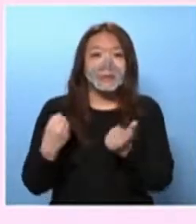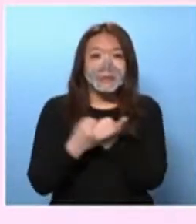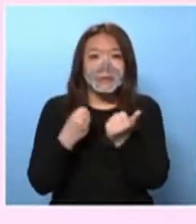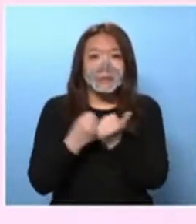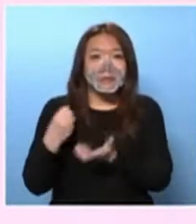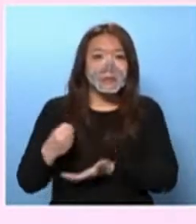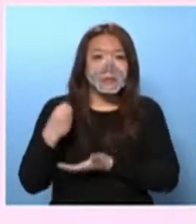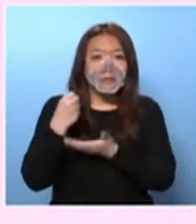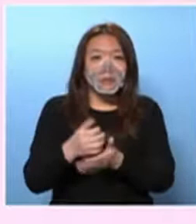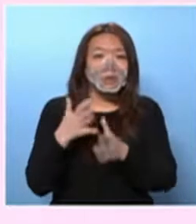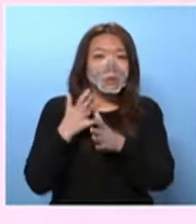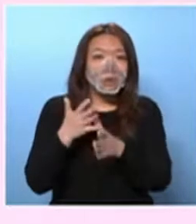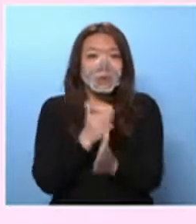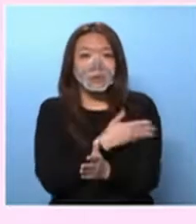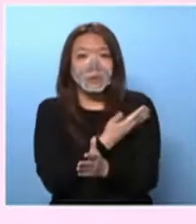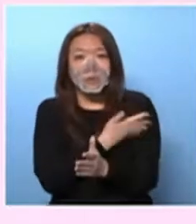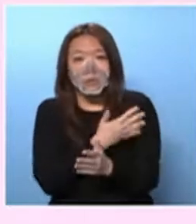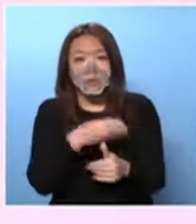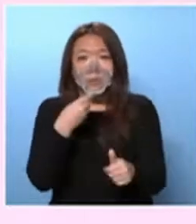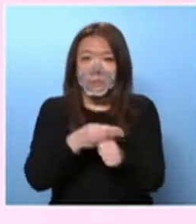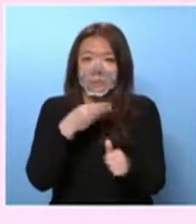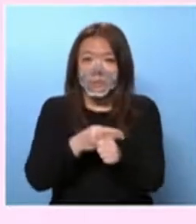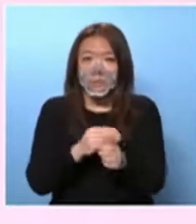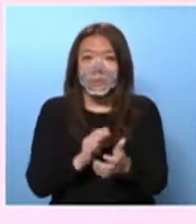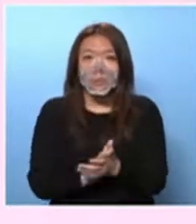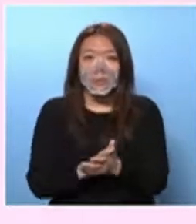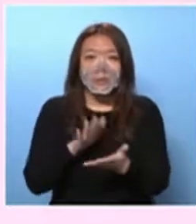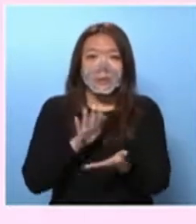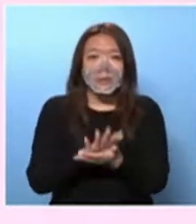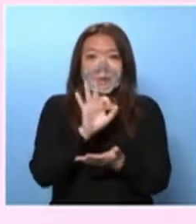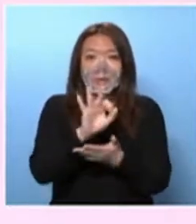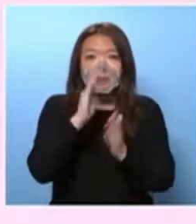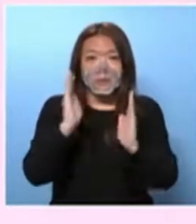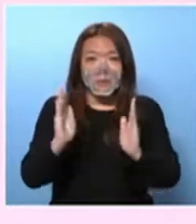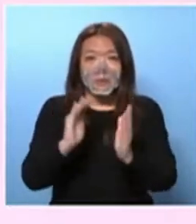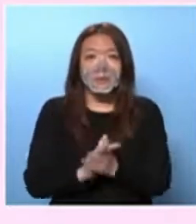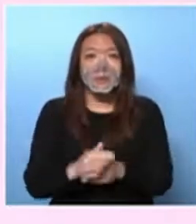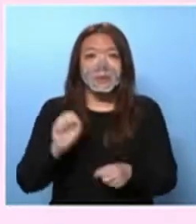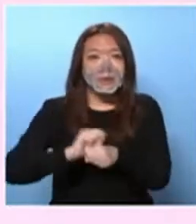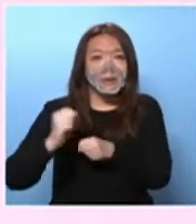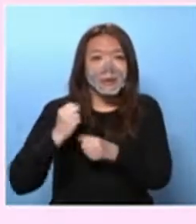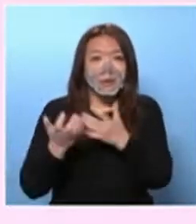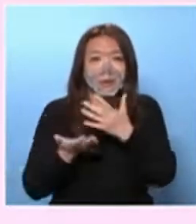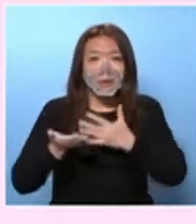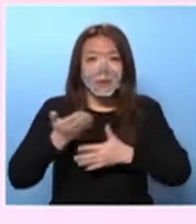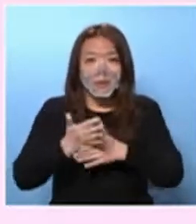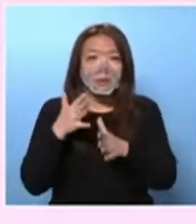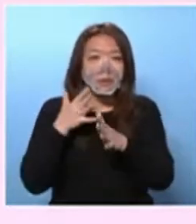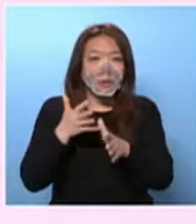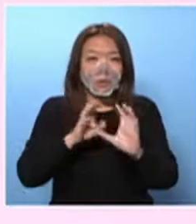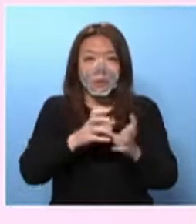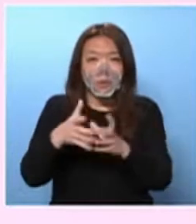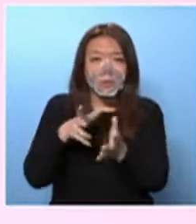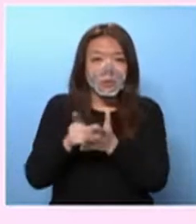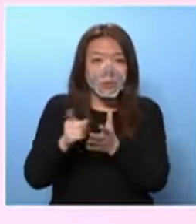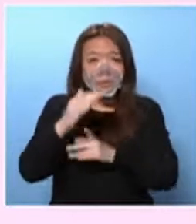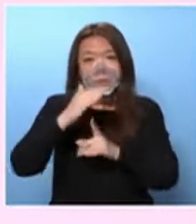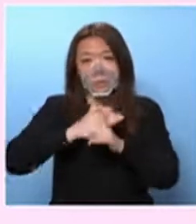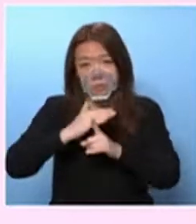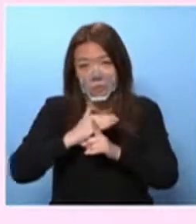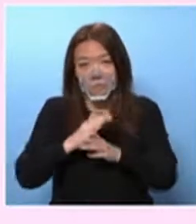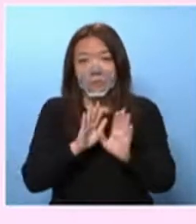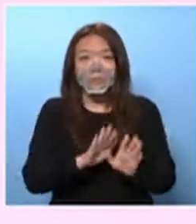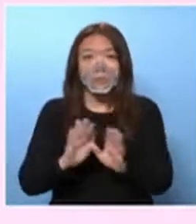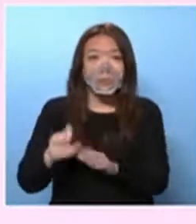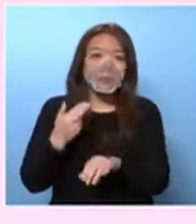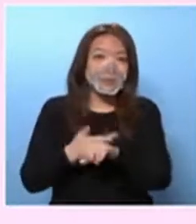Scheme. Another sum of $60 million will be used to sponsor the training of tourism practitioners for 3 years, with a view to further